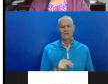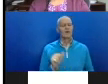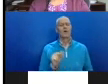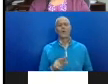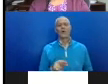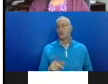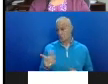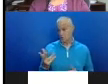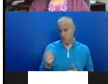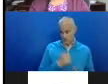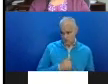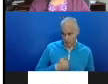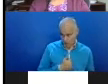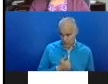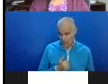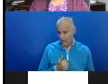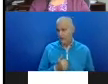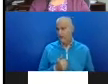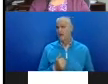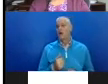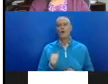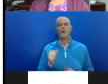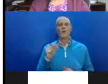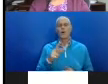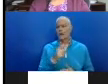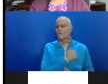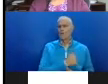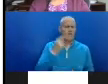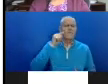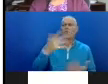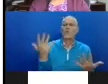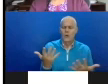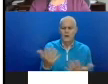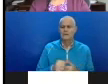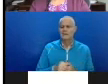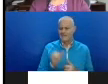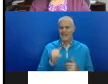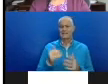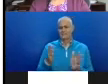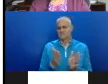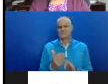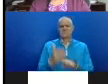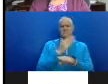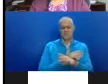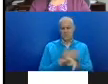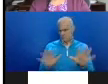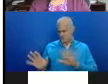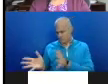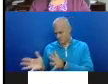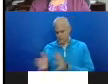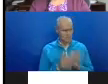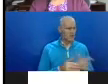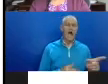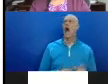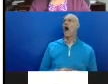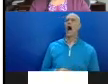wants an apology and or what she wants him to apologize for. That's all worked out together. So it's not like him just taking a stab